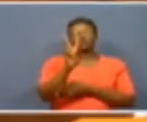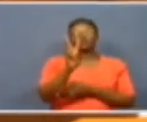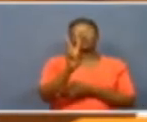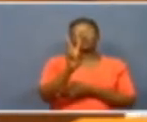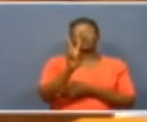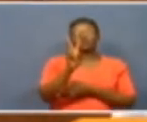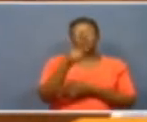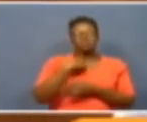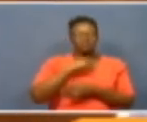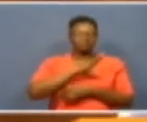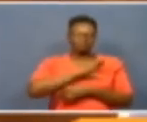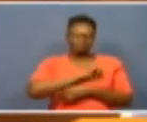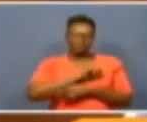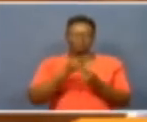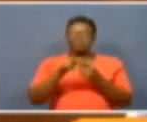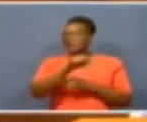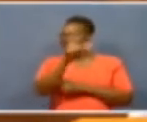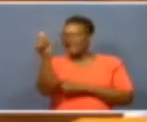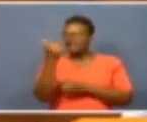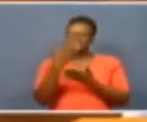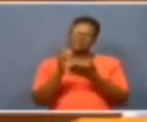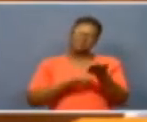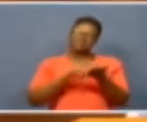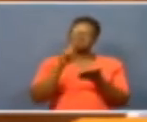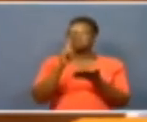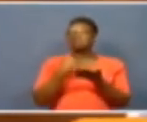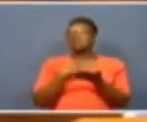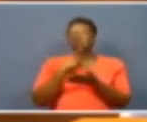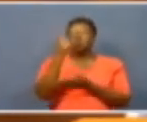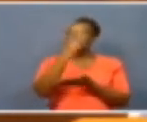the others, I usually take 1 week.